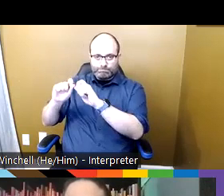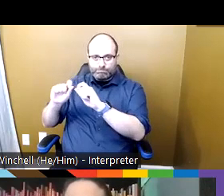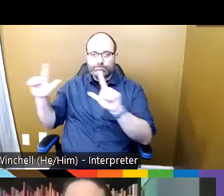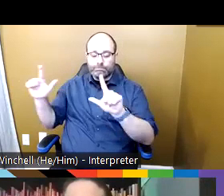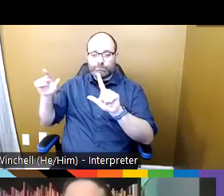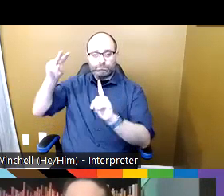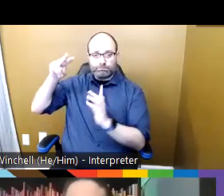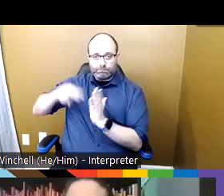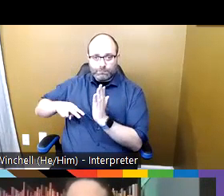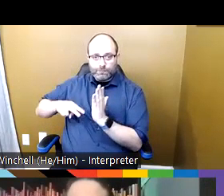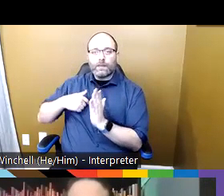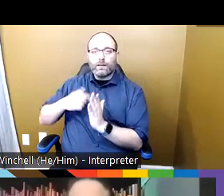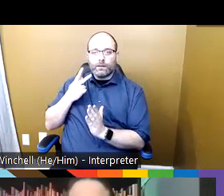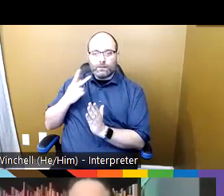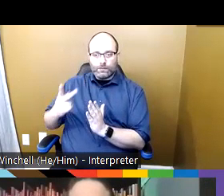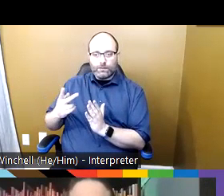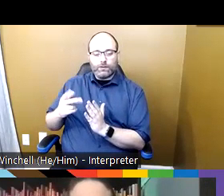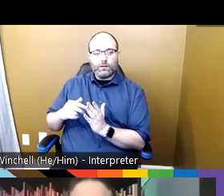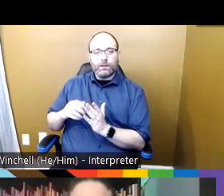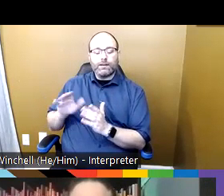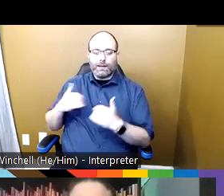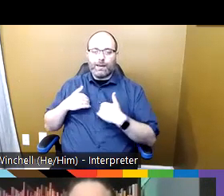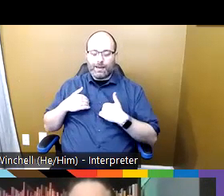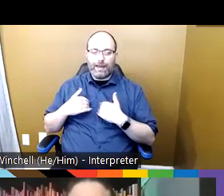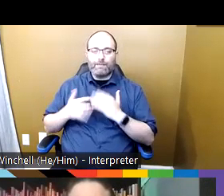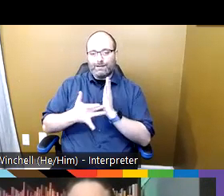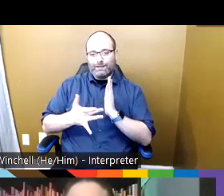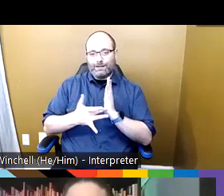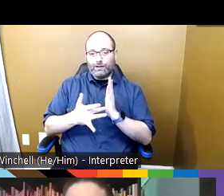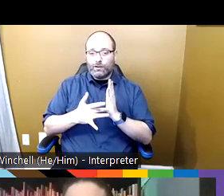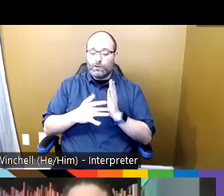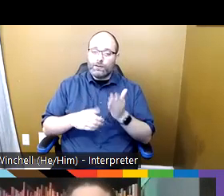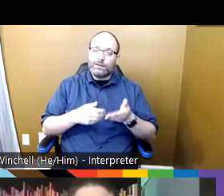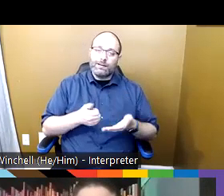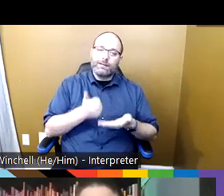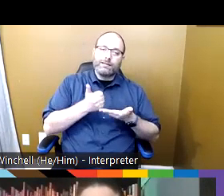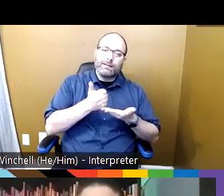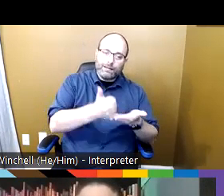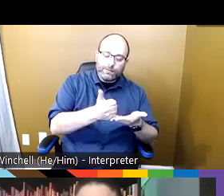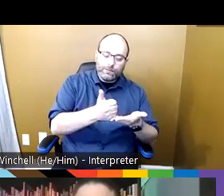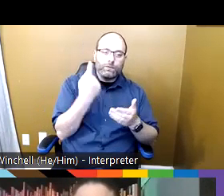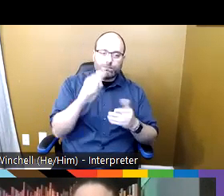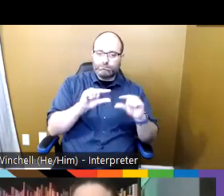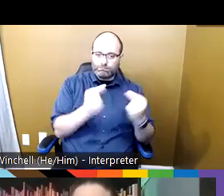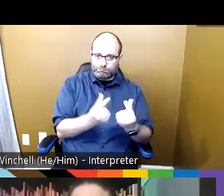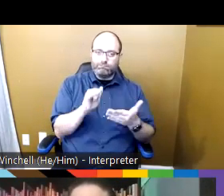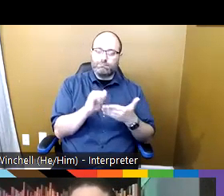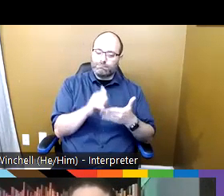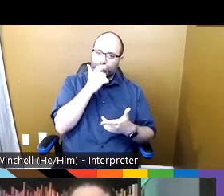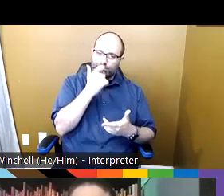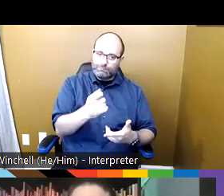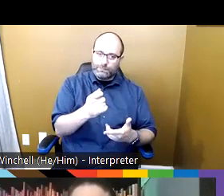provide intense technical assistance or targeted technical assistance for groups that are interested